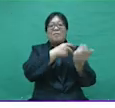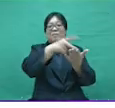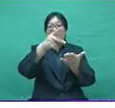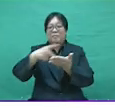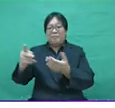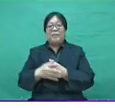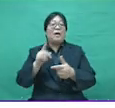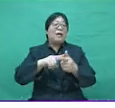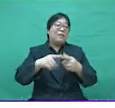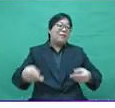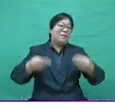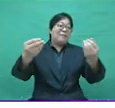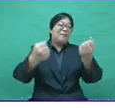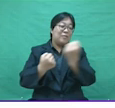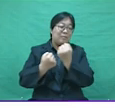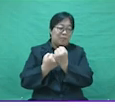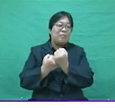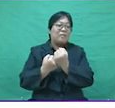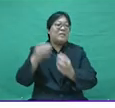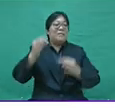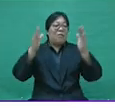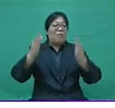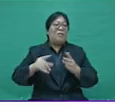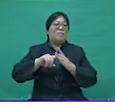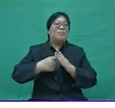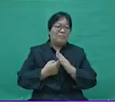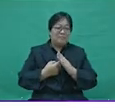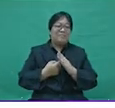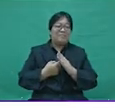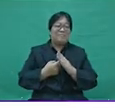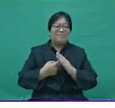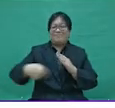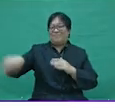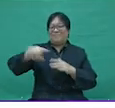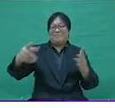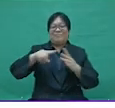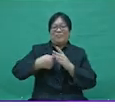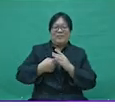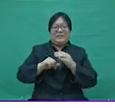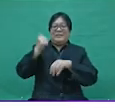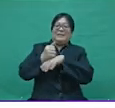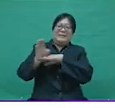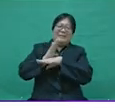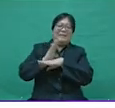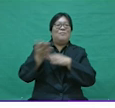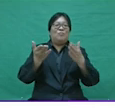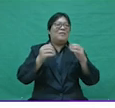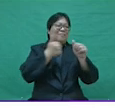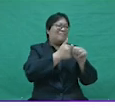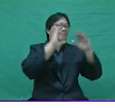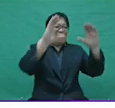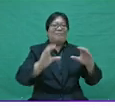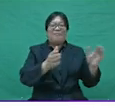contribution payments, or give some support in that way if someone starts an enterprise in a new